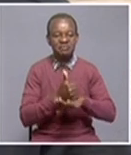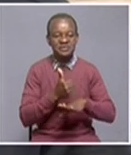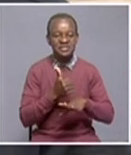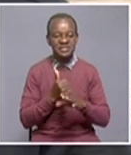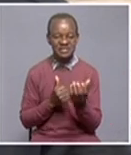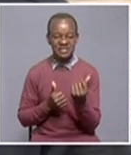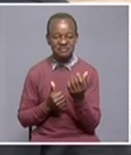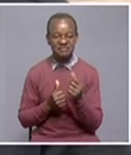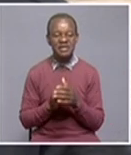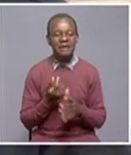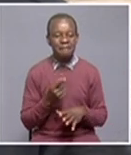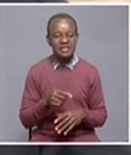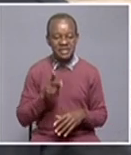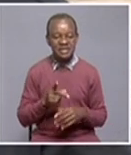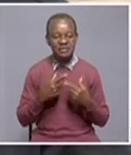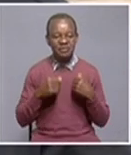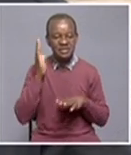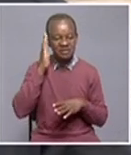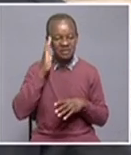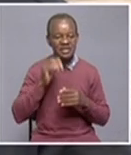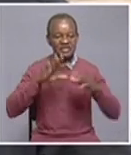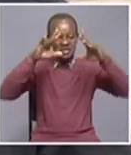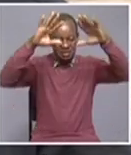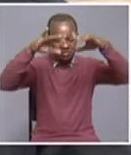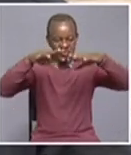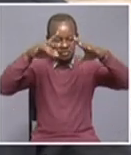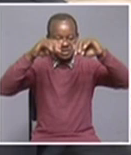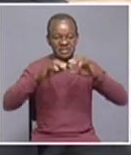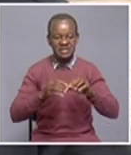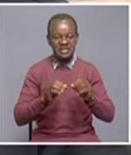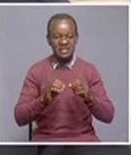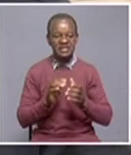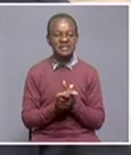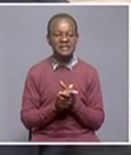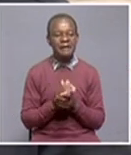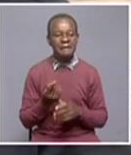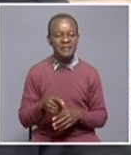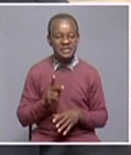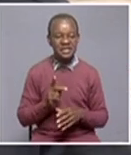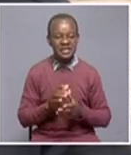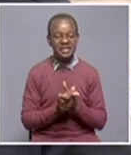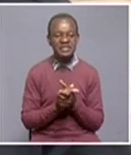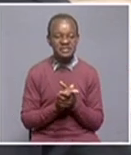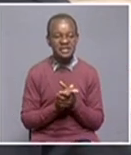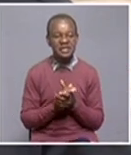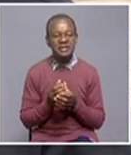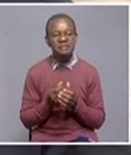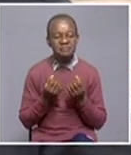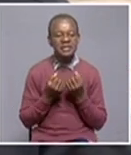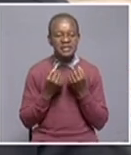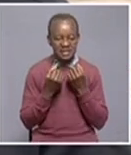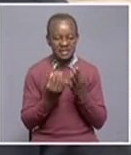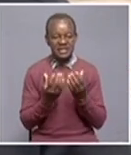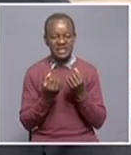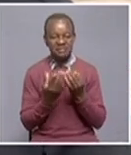the looming drought that is on the horizon that we've talked about, and the multiple impacts that this drought actually provides